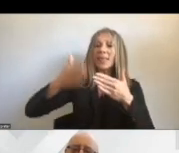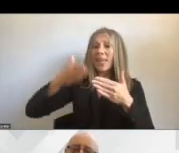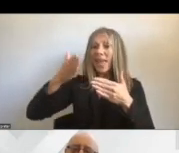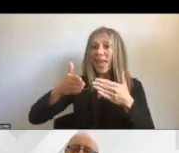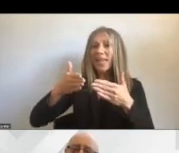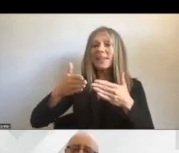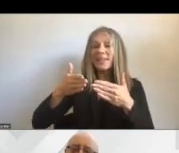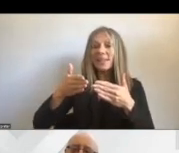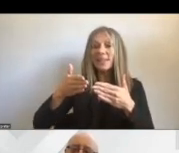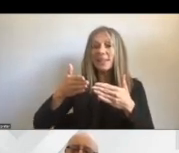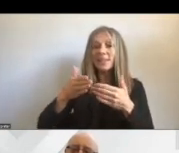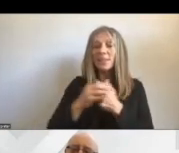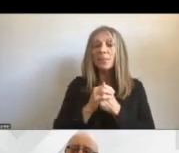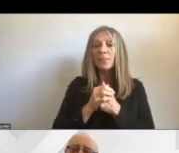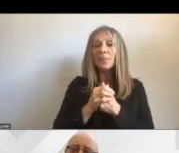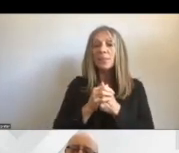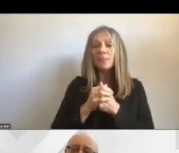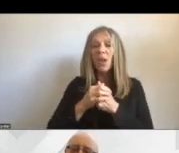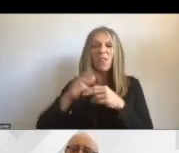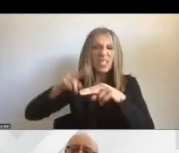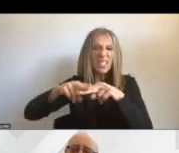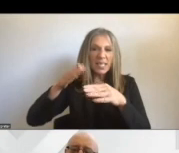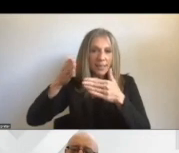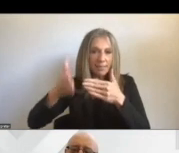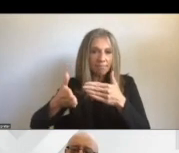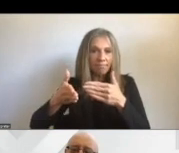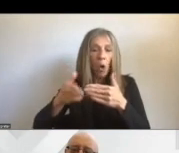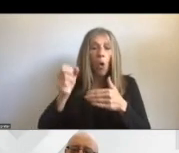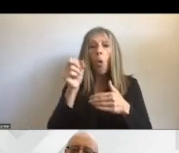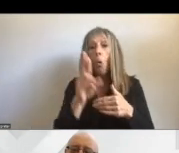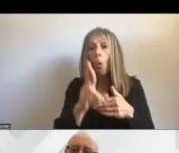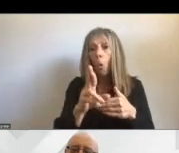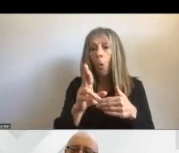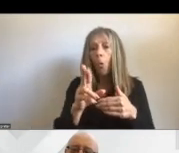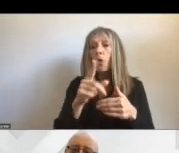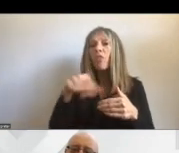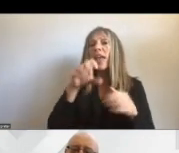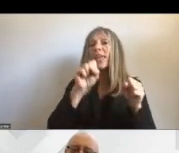is pressed, it needs to indicate wait. Okay.